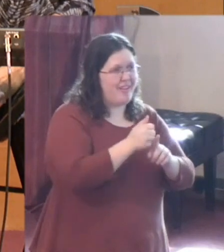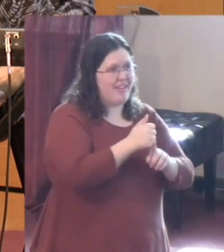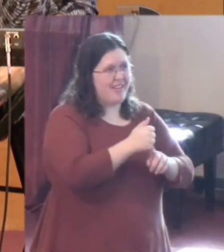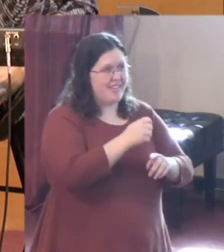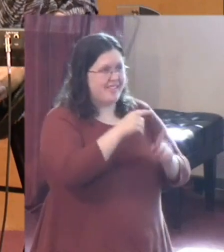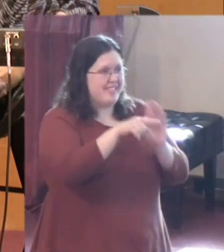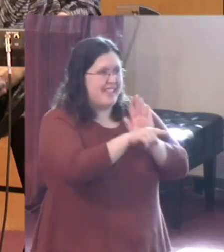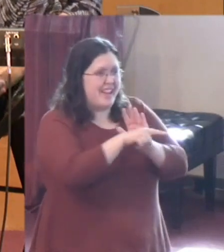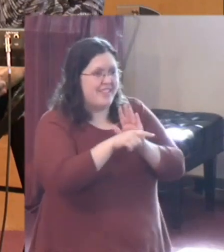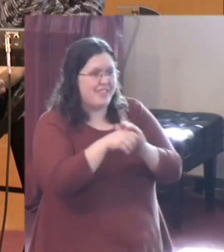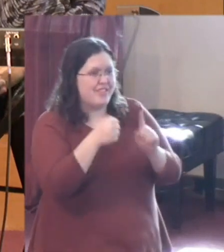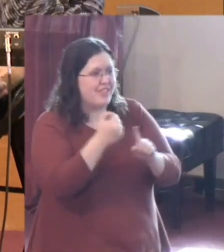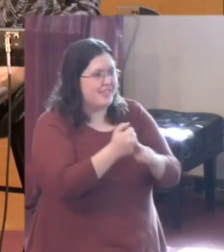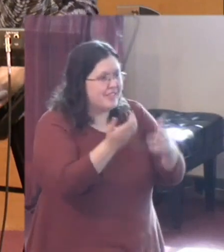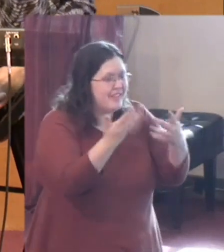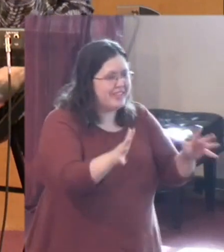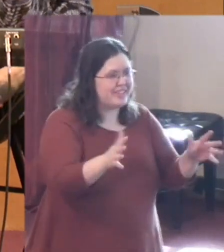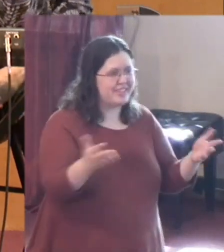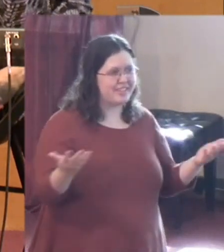stop it, okay?